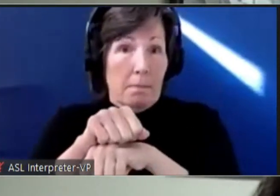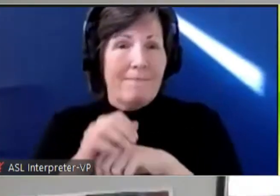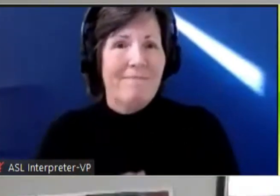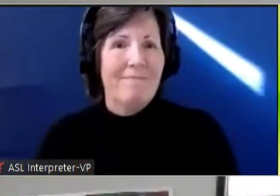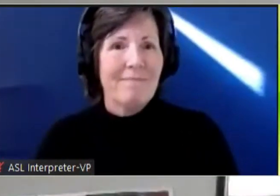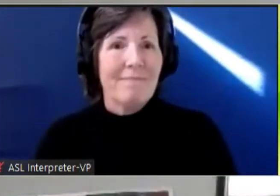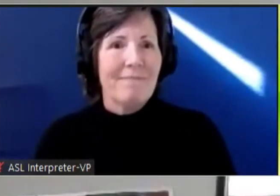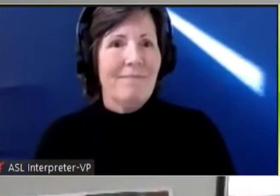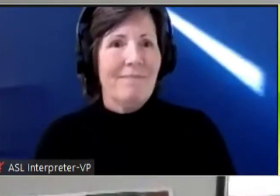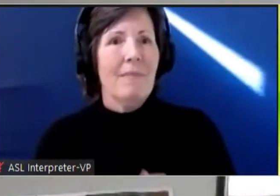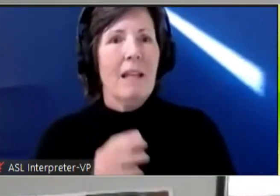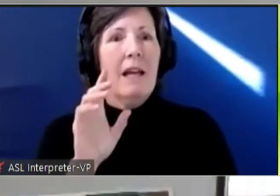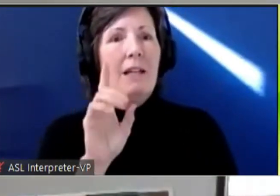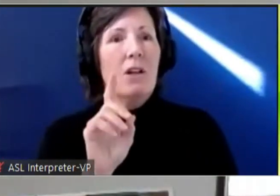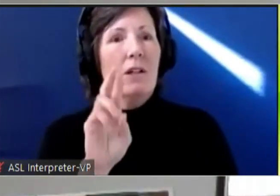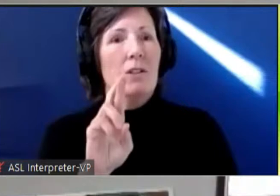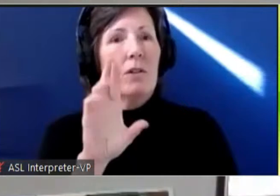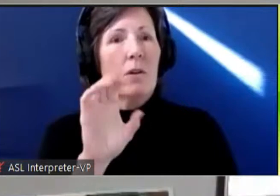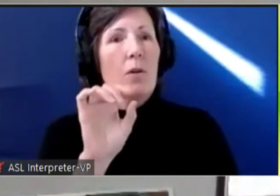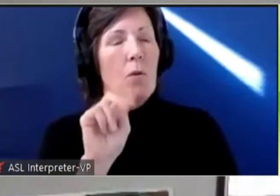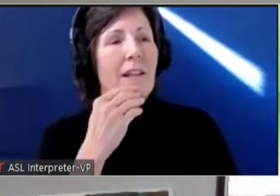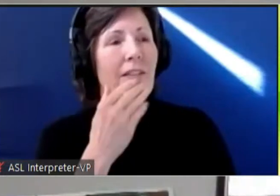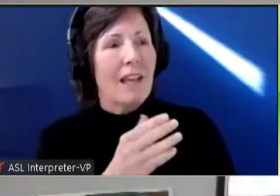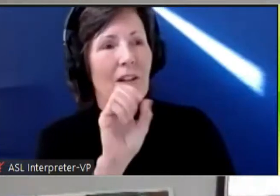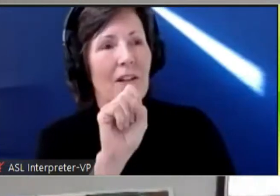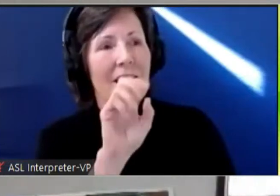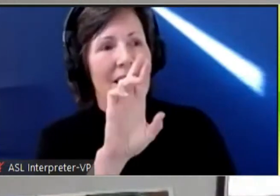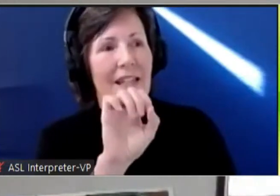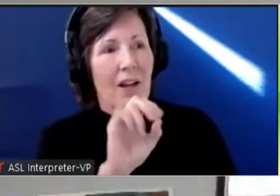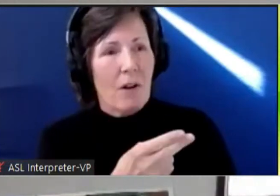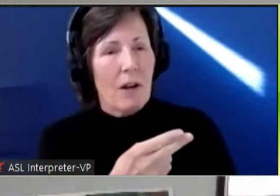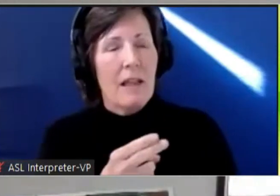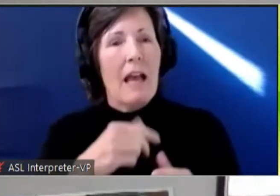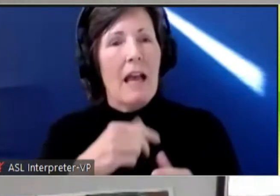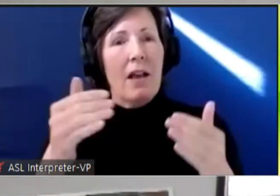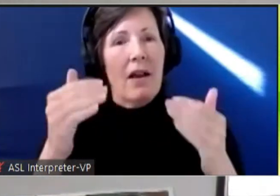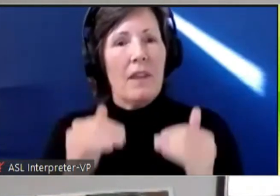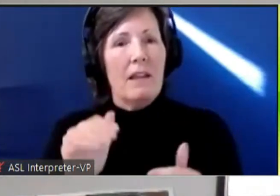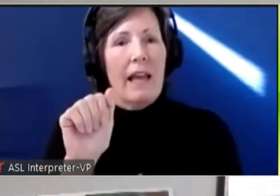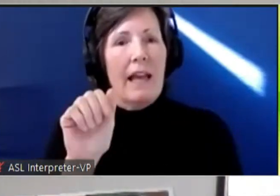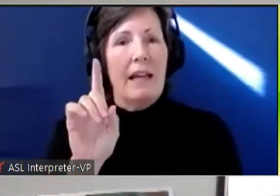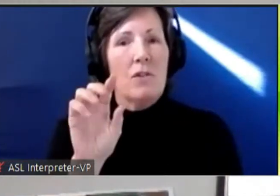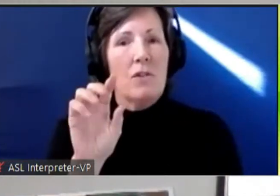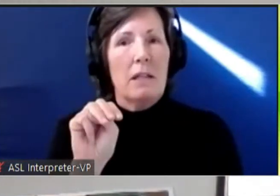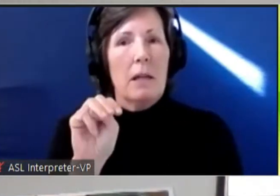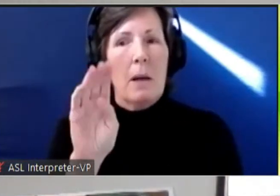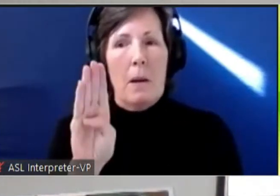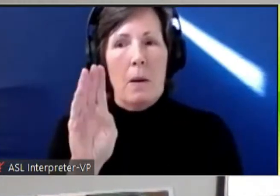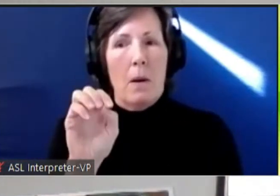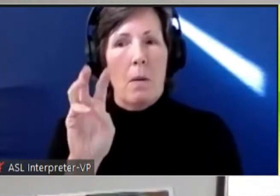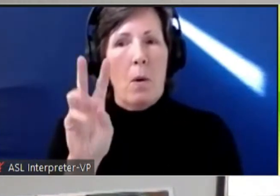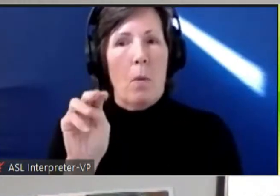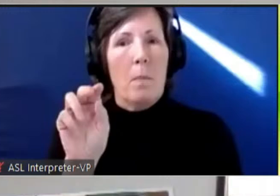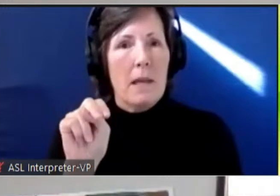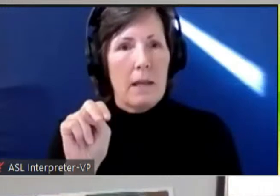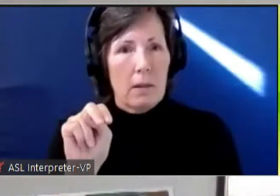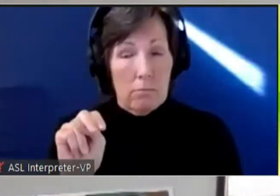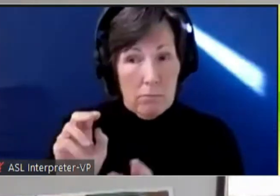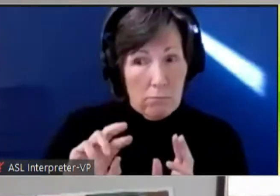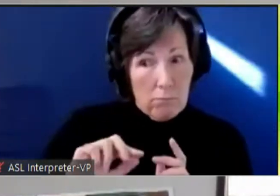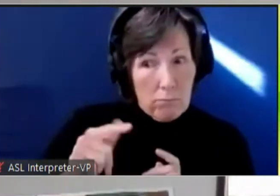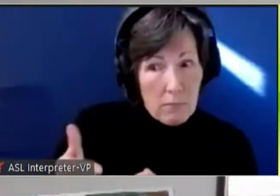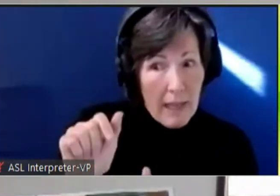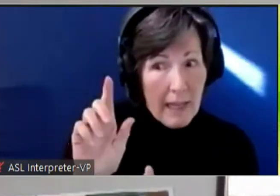Thank you, Dr. Coren, and thank you, Sarah. Next up, we have Adrian Bowman. Adrian, whenever you're